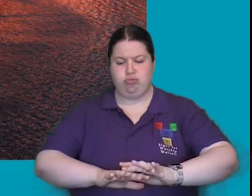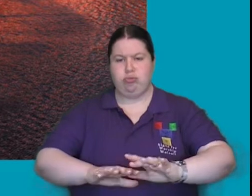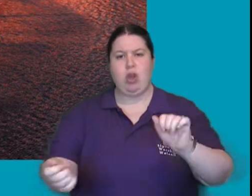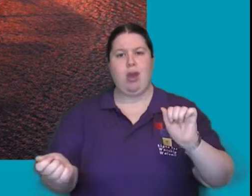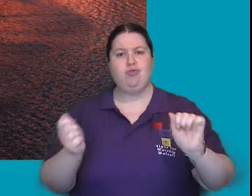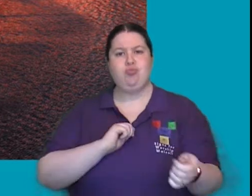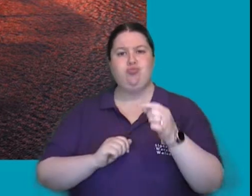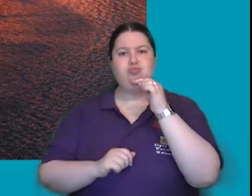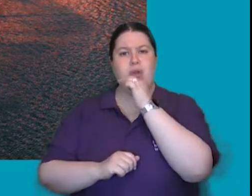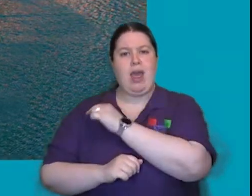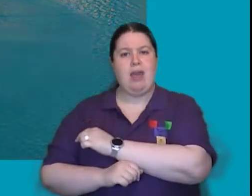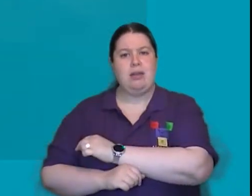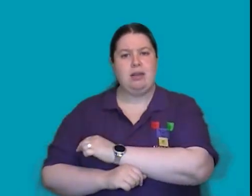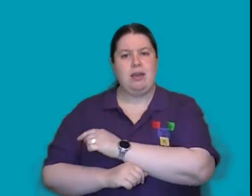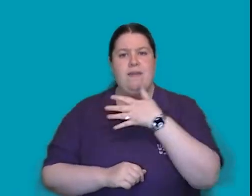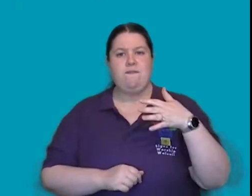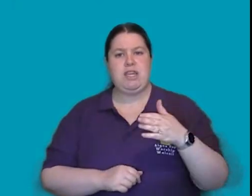water.